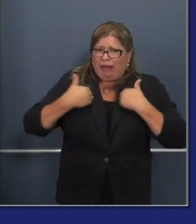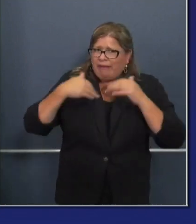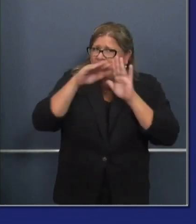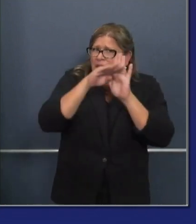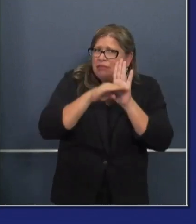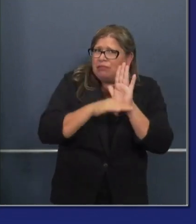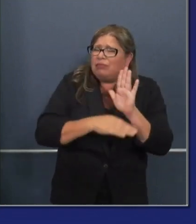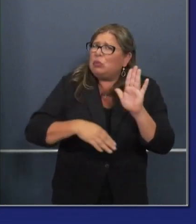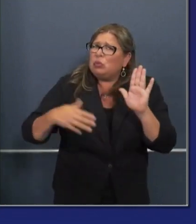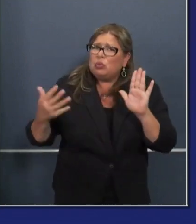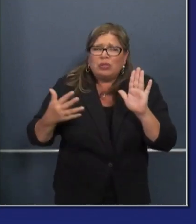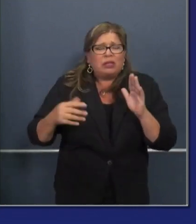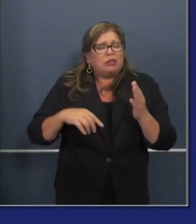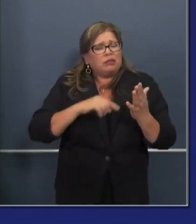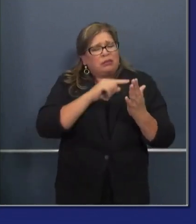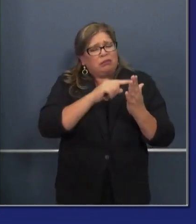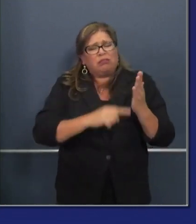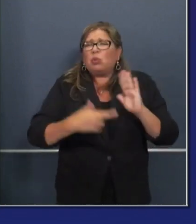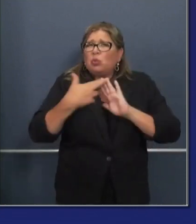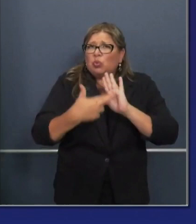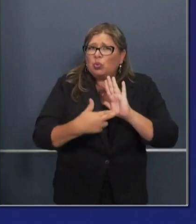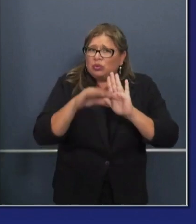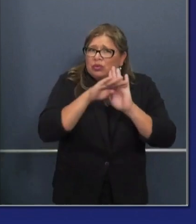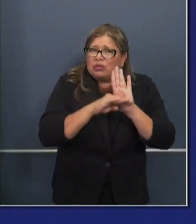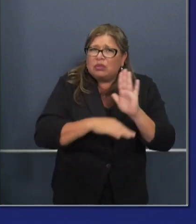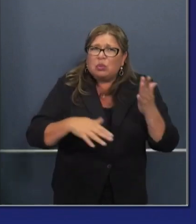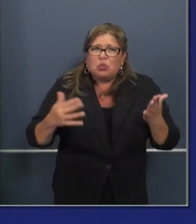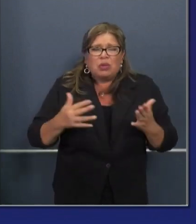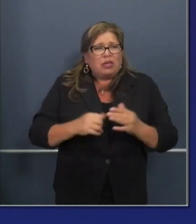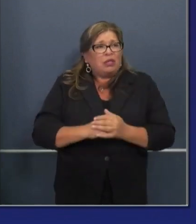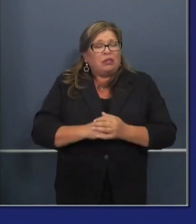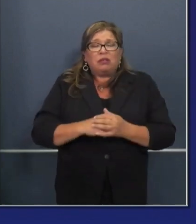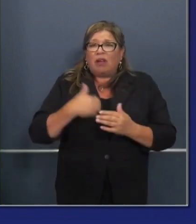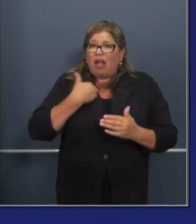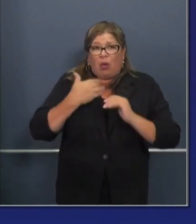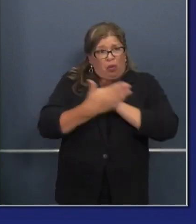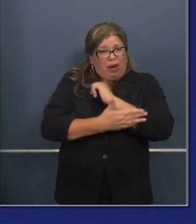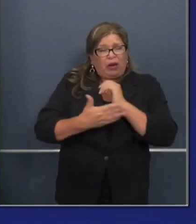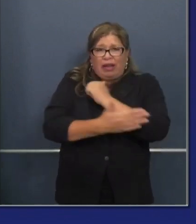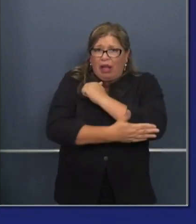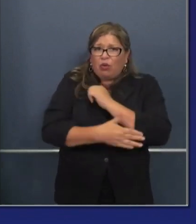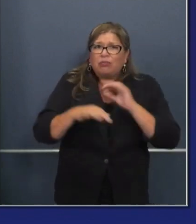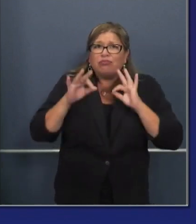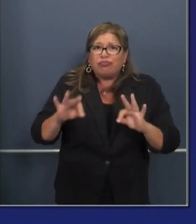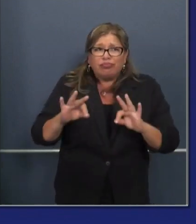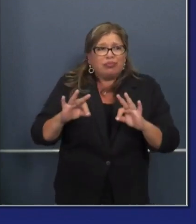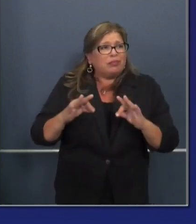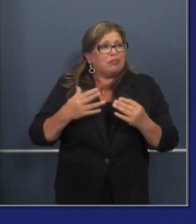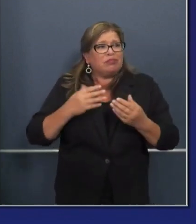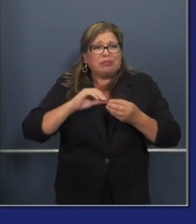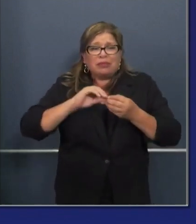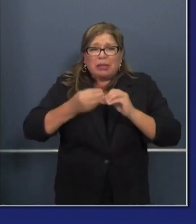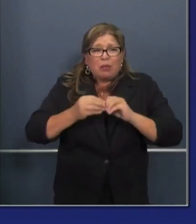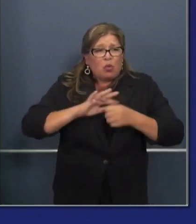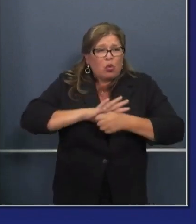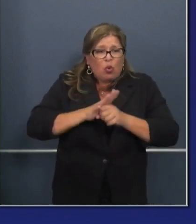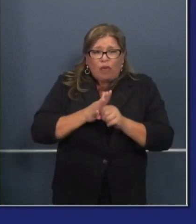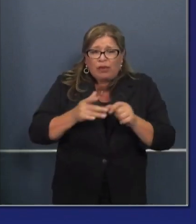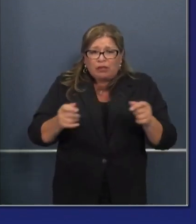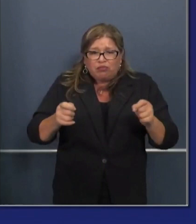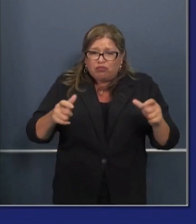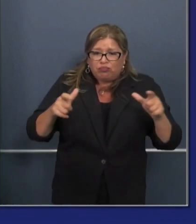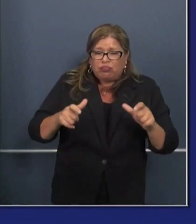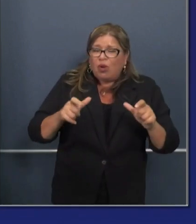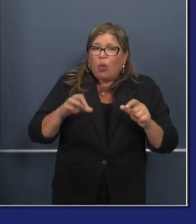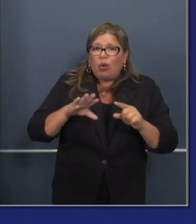take a look at the guidance within industries to get a sense of whether or not these segments of our economy